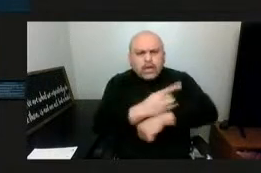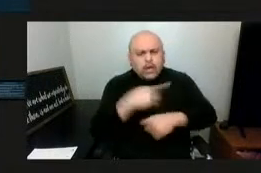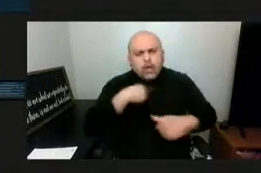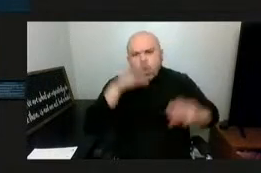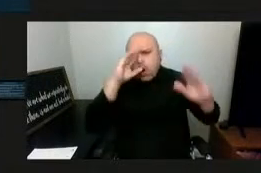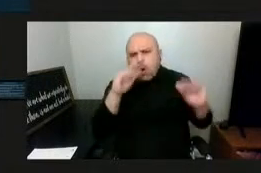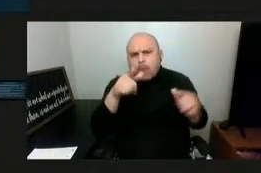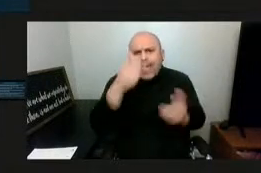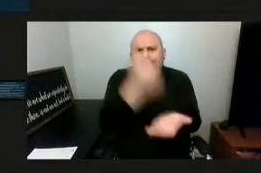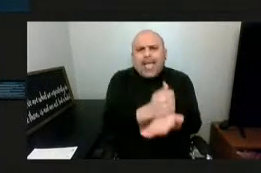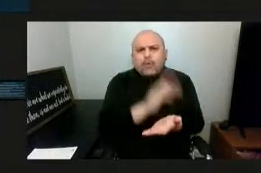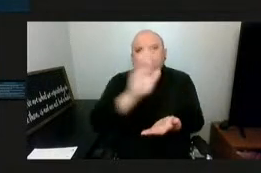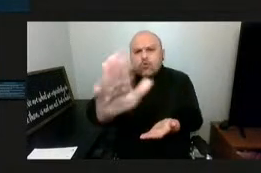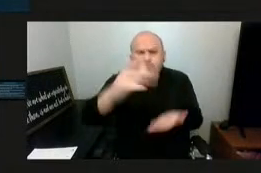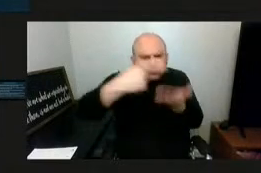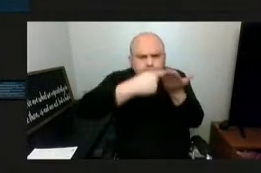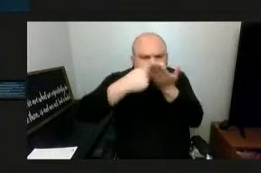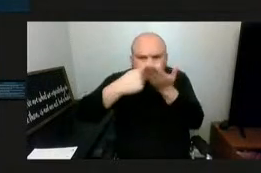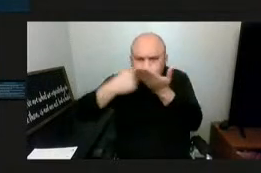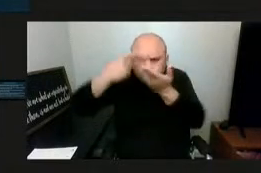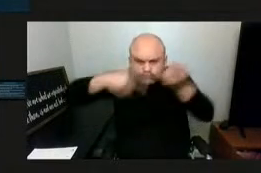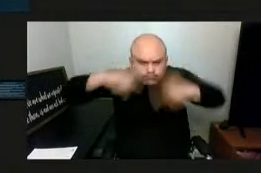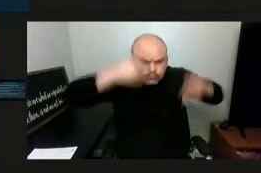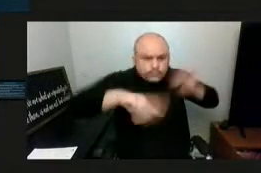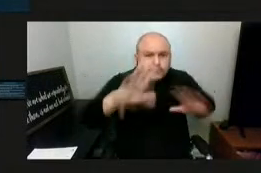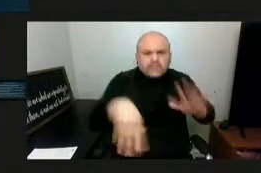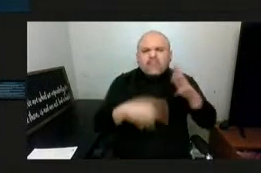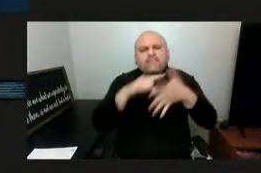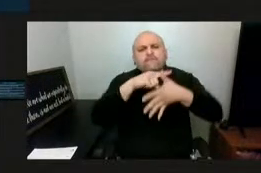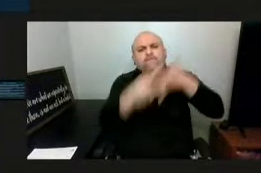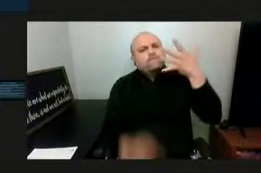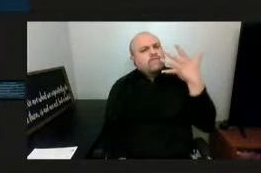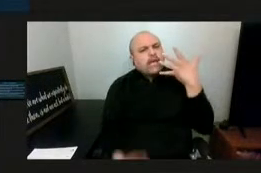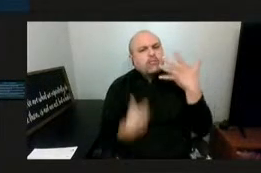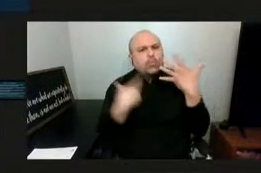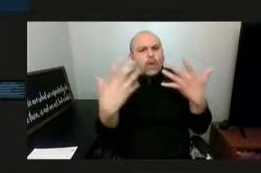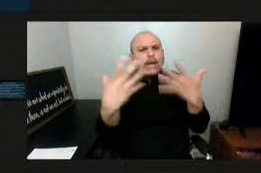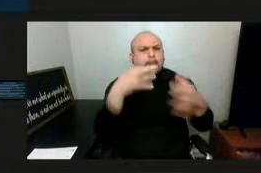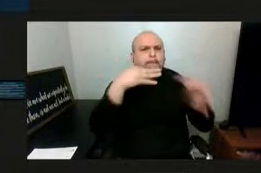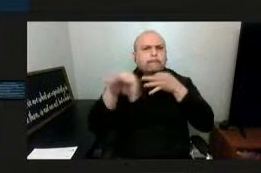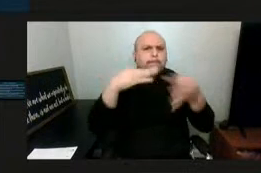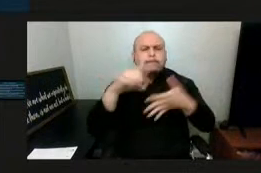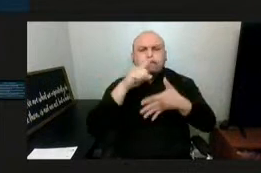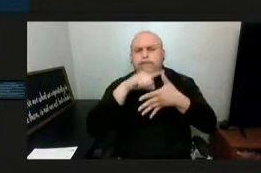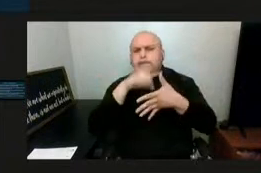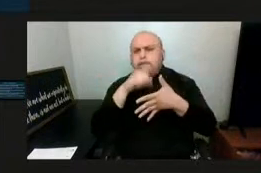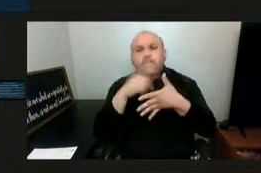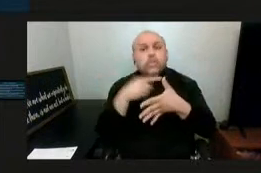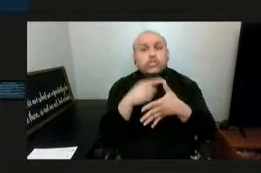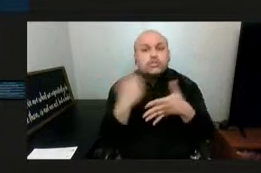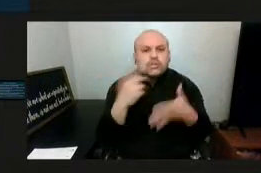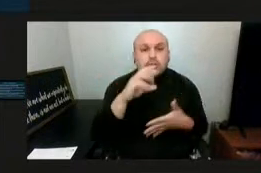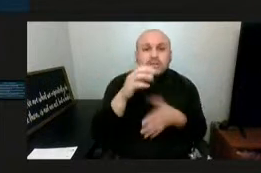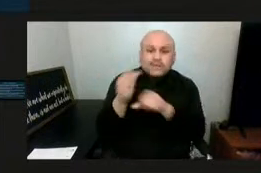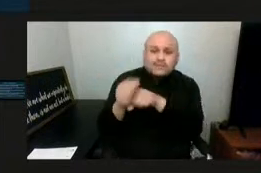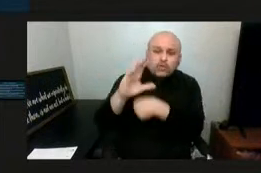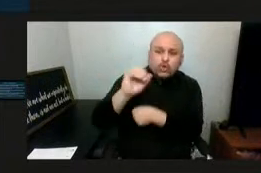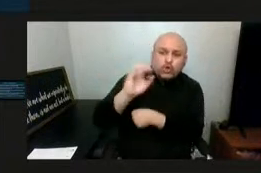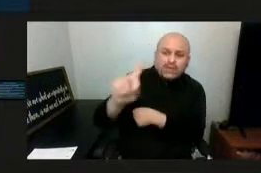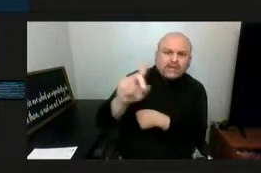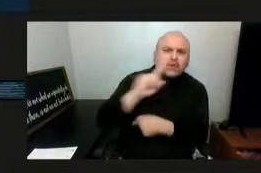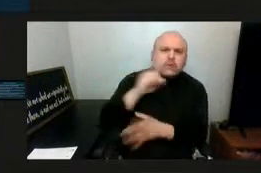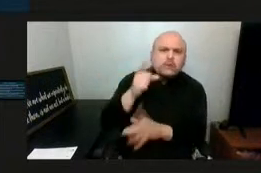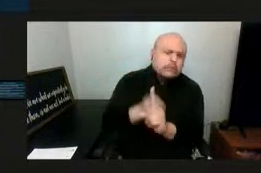your deliberations. There are 5 points that we want to make today. The first is that COVID has had an enormous